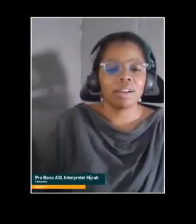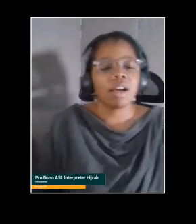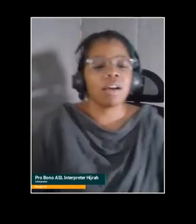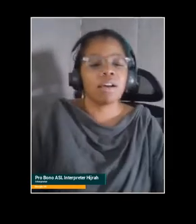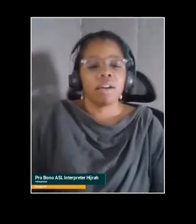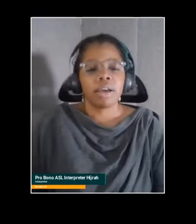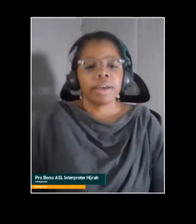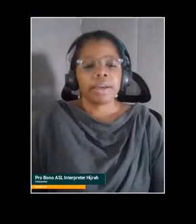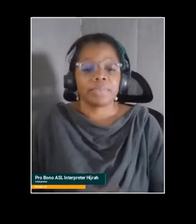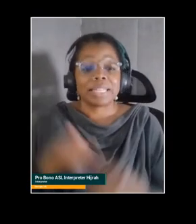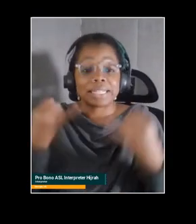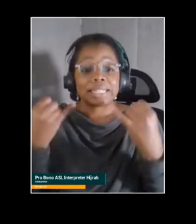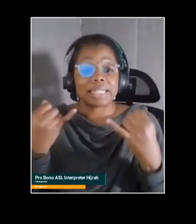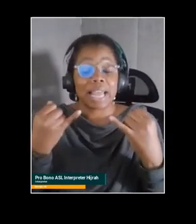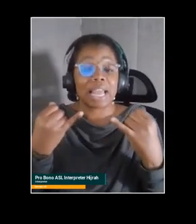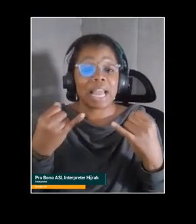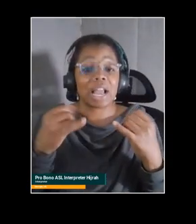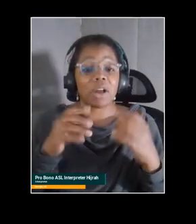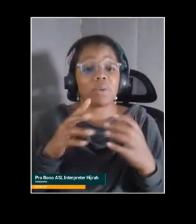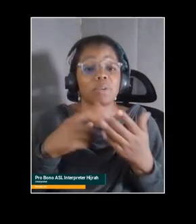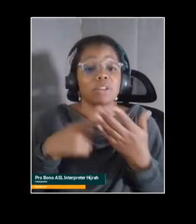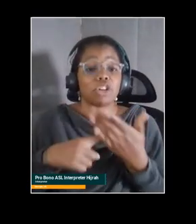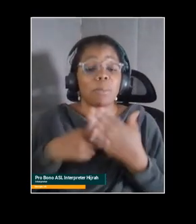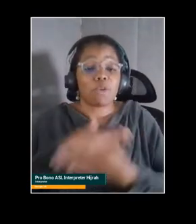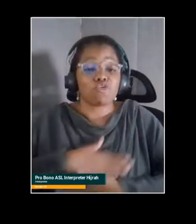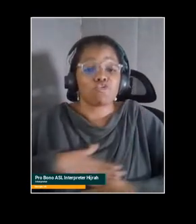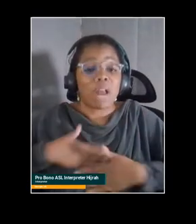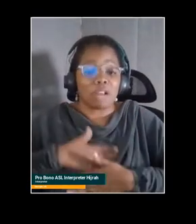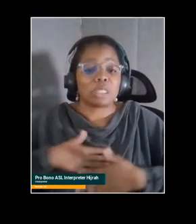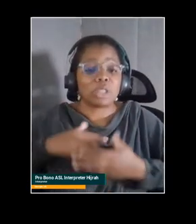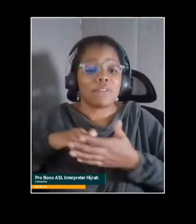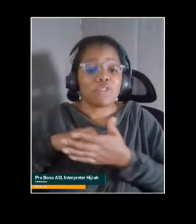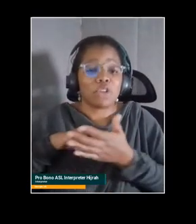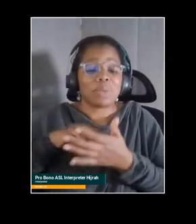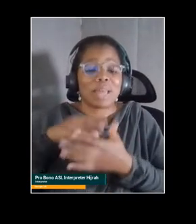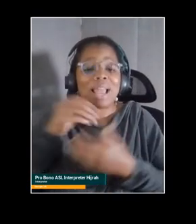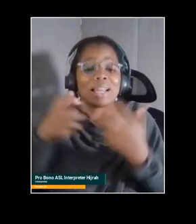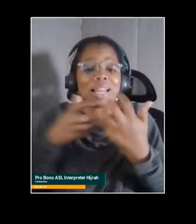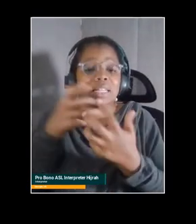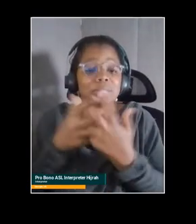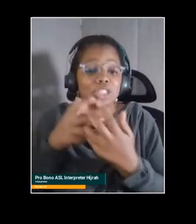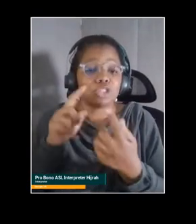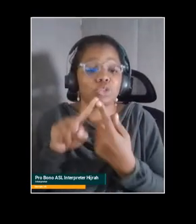Today I'm going to be talking about recreation vulnerability and adaptation to climate change.